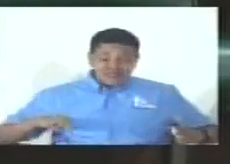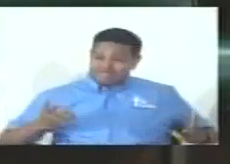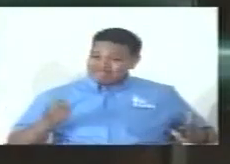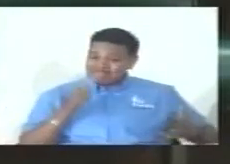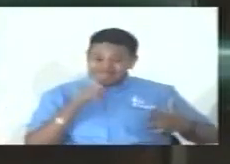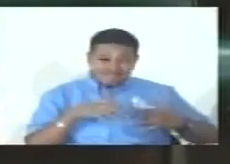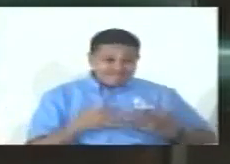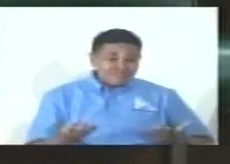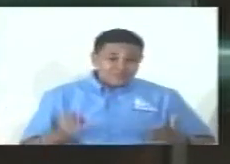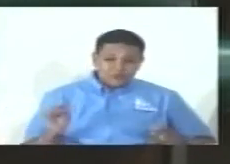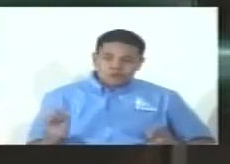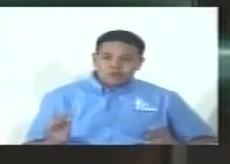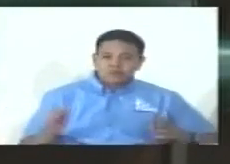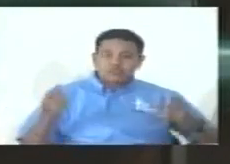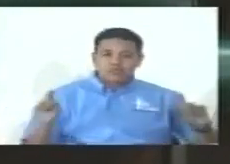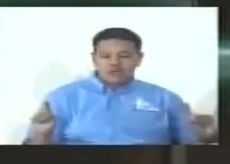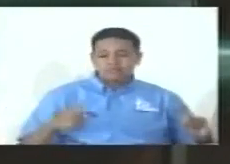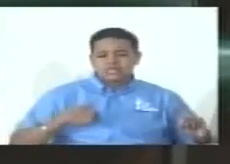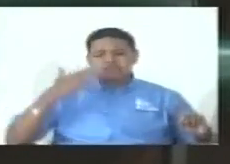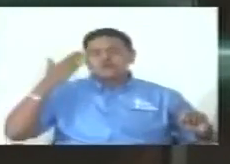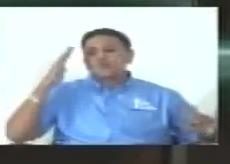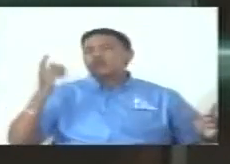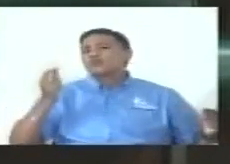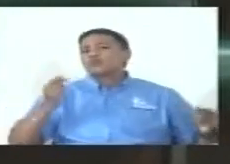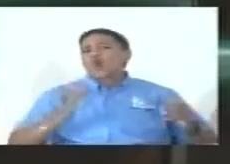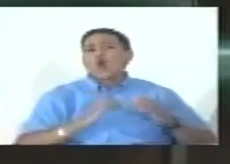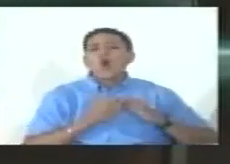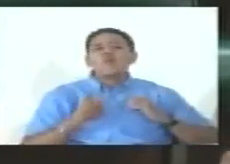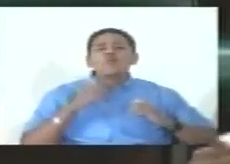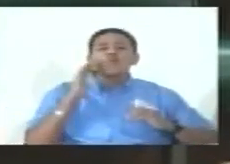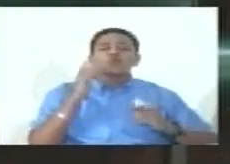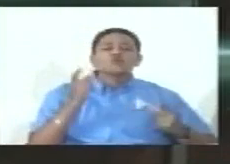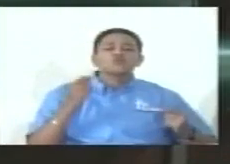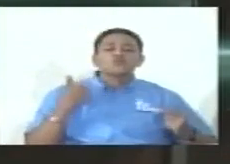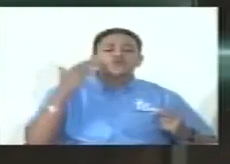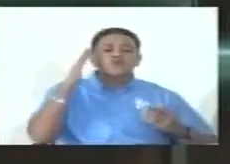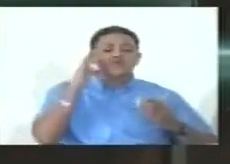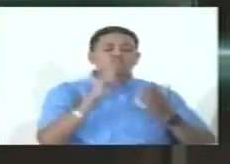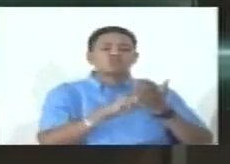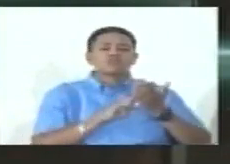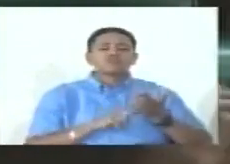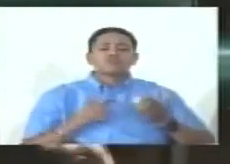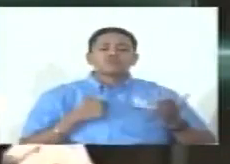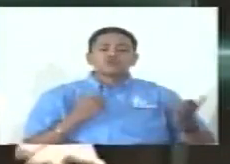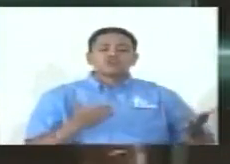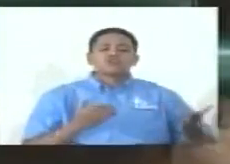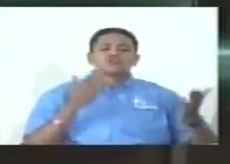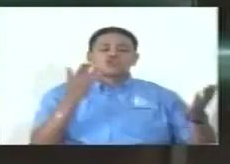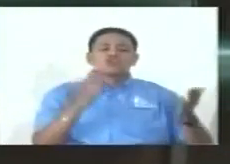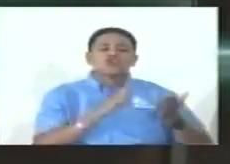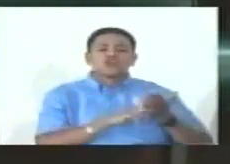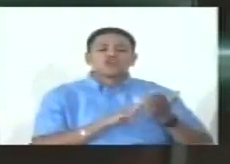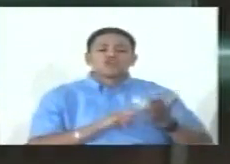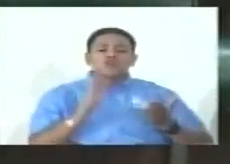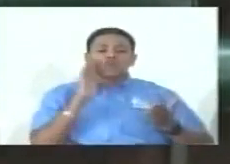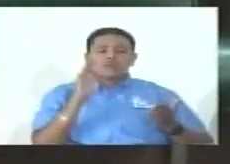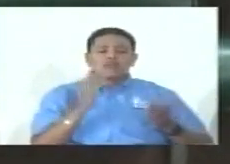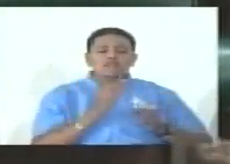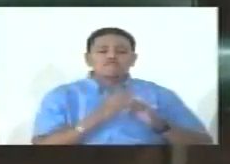I don't know what we are going to do with it, how we are going to do it. We know that registration, we have suggested that registration will be the free